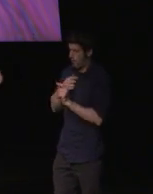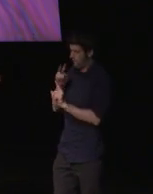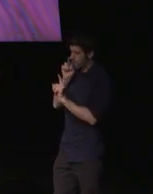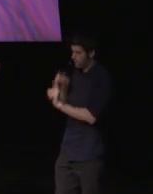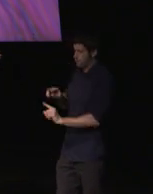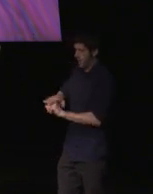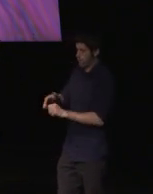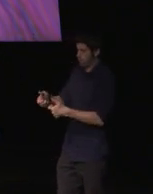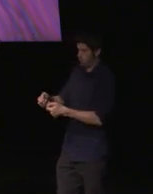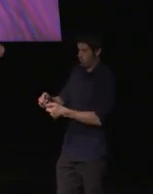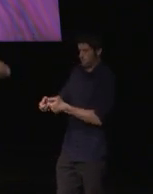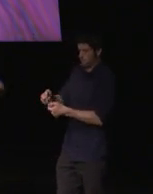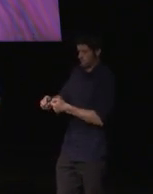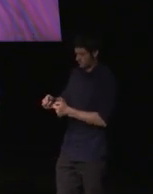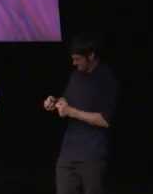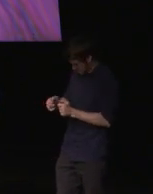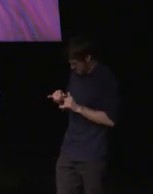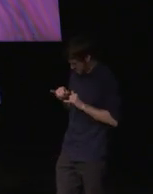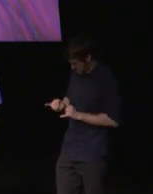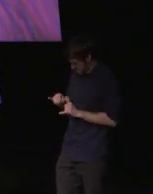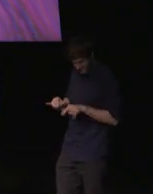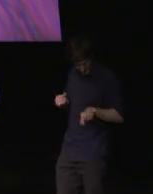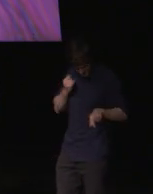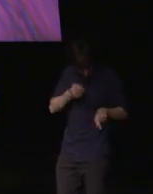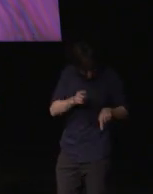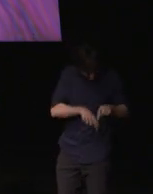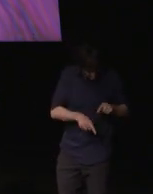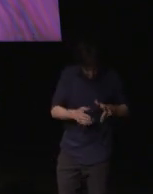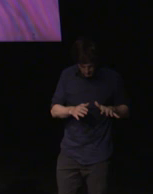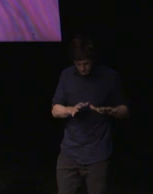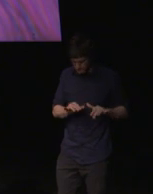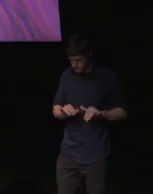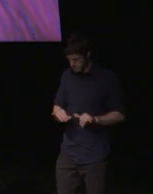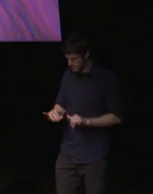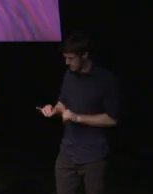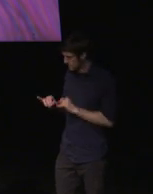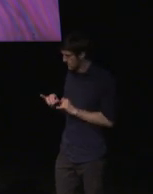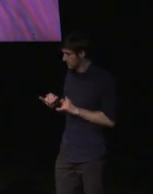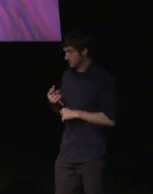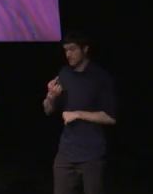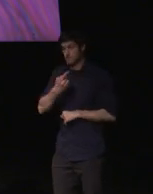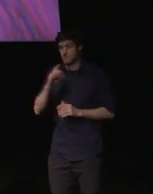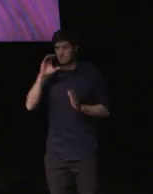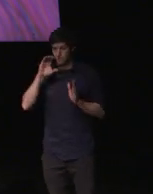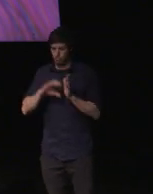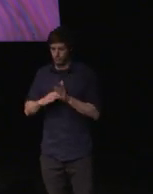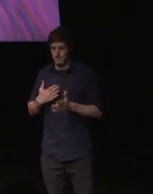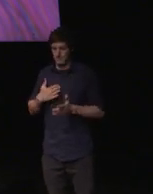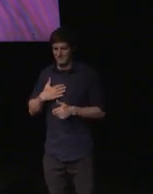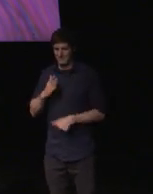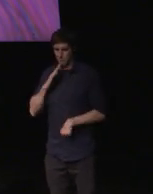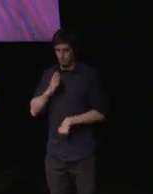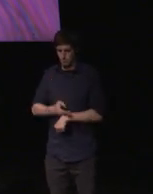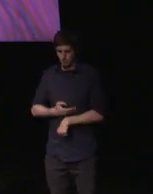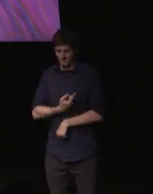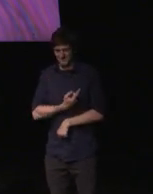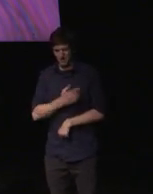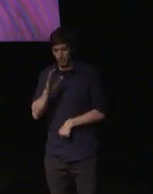So here's a picture of my youngest daughter. You can see her nail polish needs some work